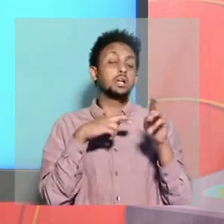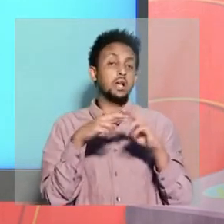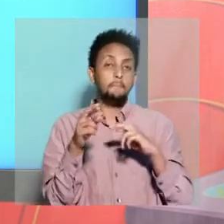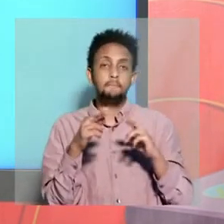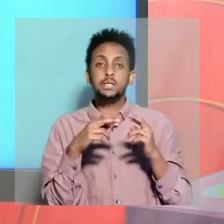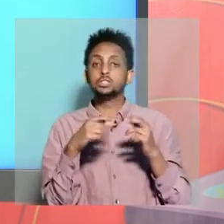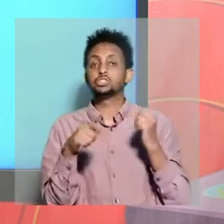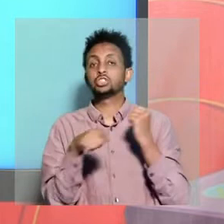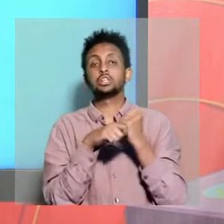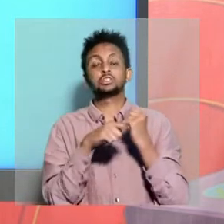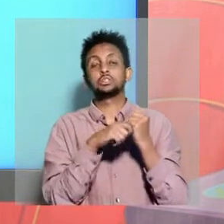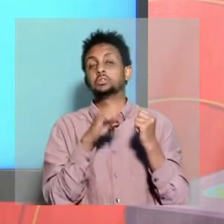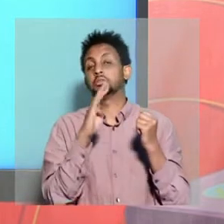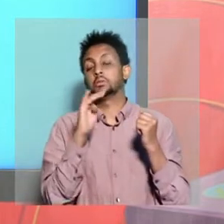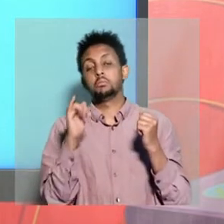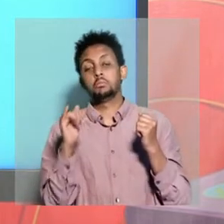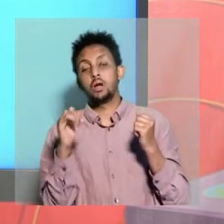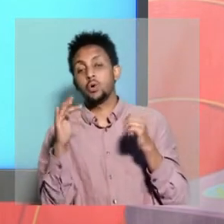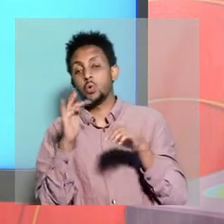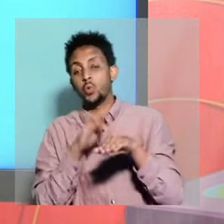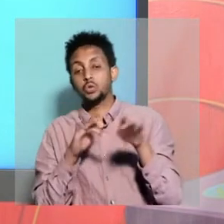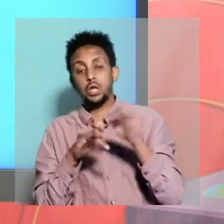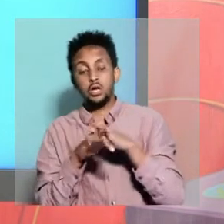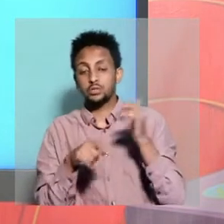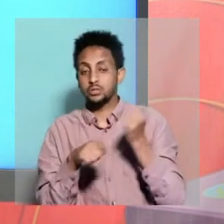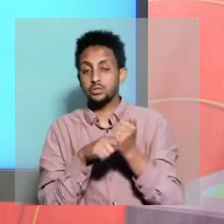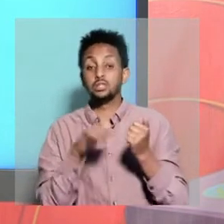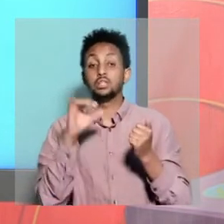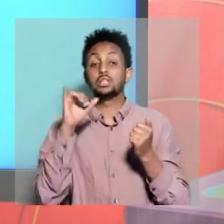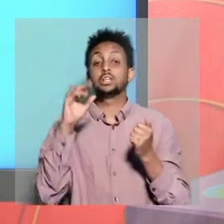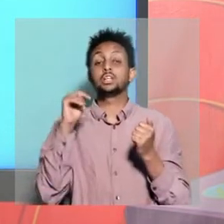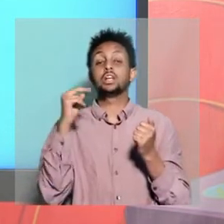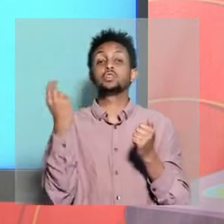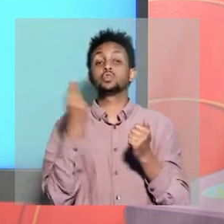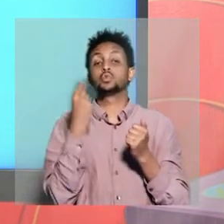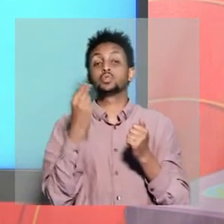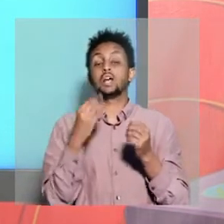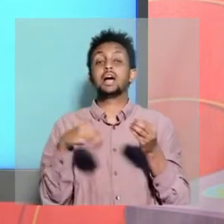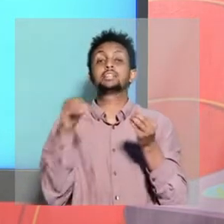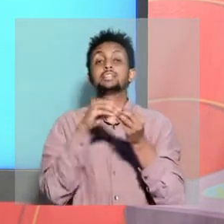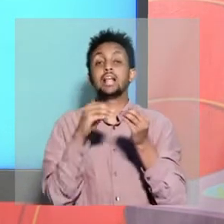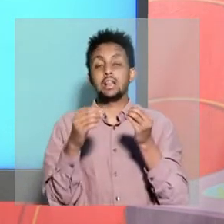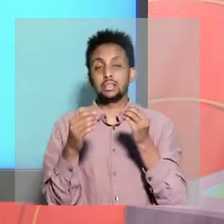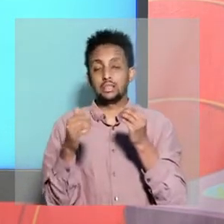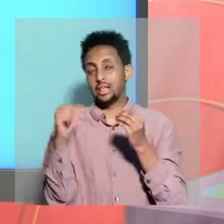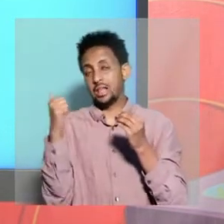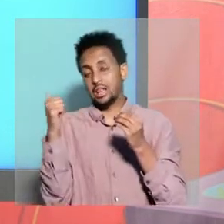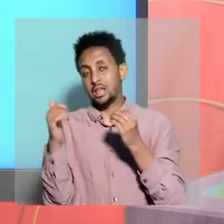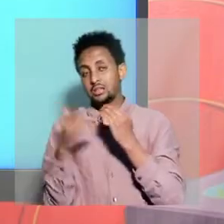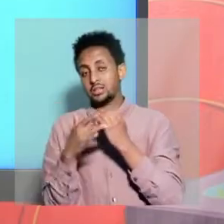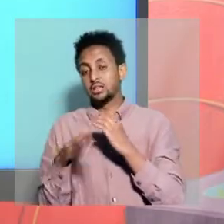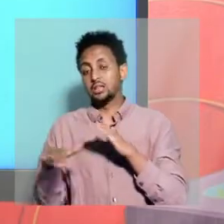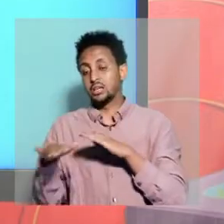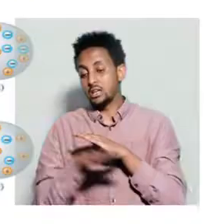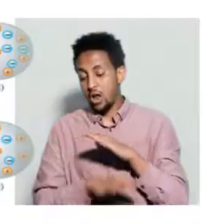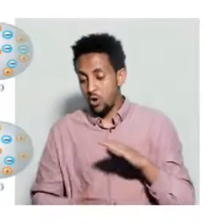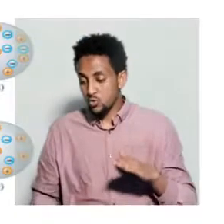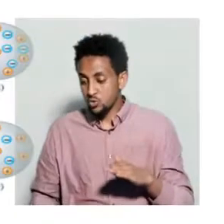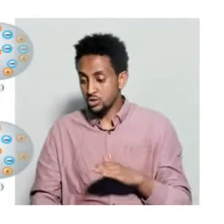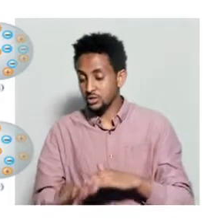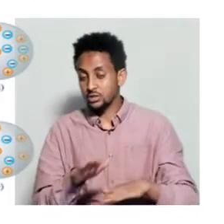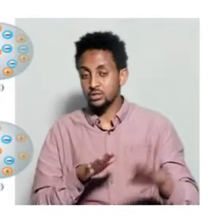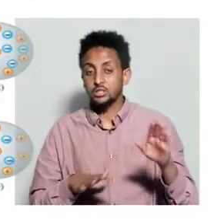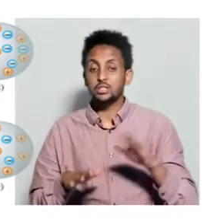be charging by contact, whereas induction use additional techniques of grounding techniques without